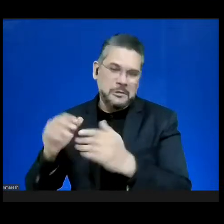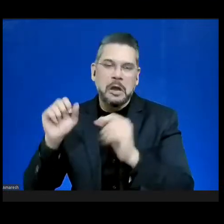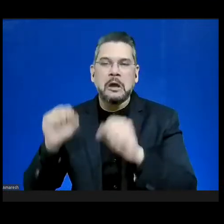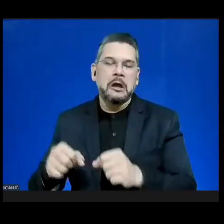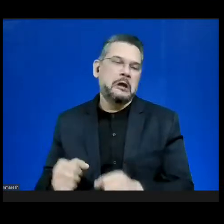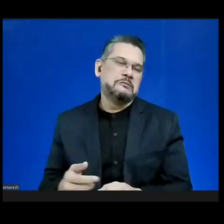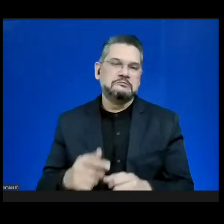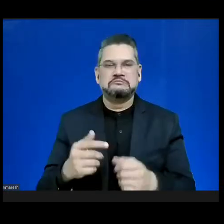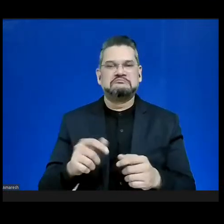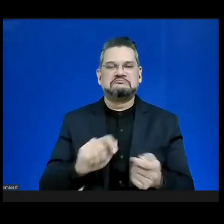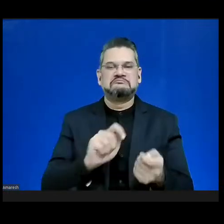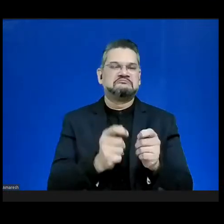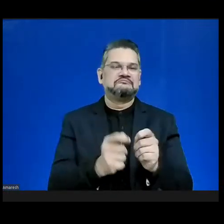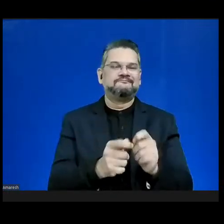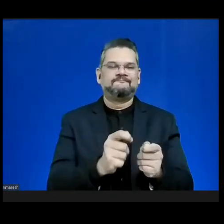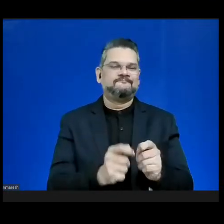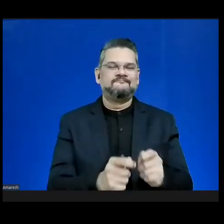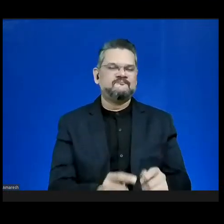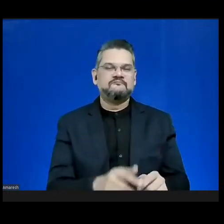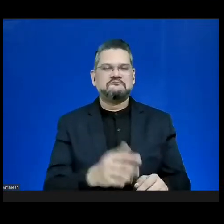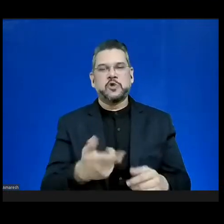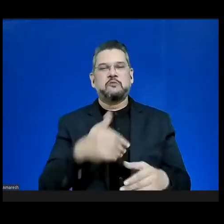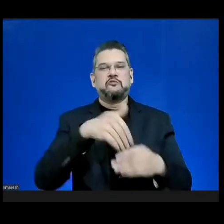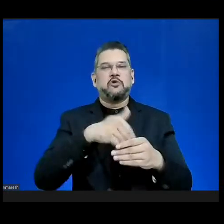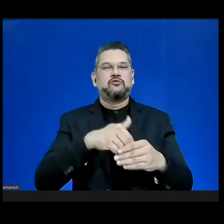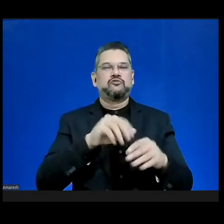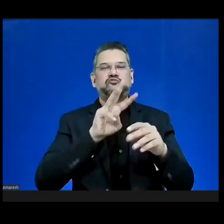contents 100% accessible.